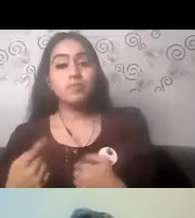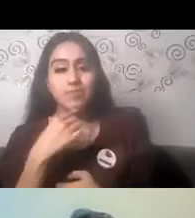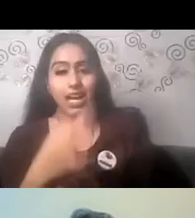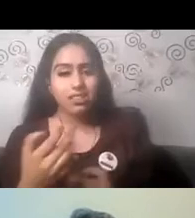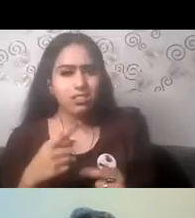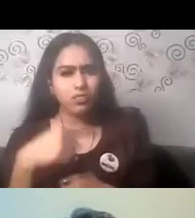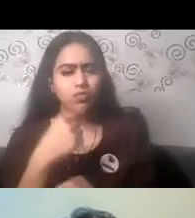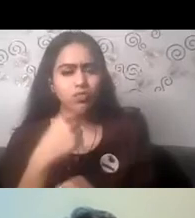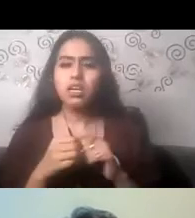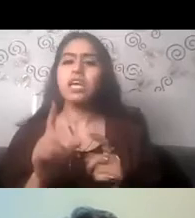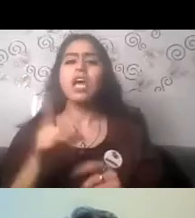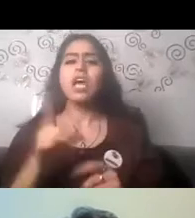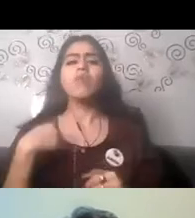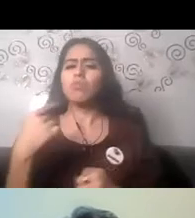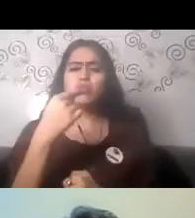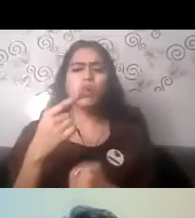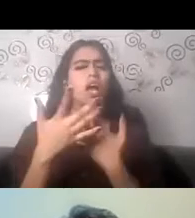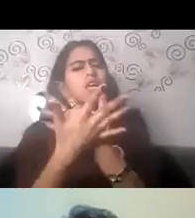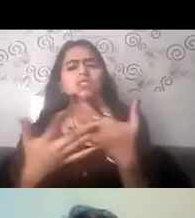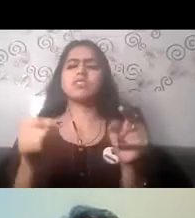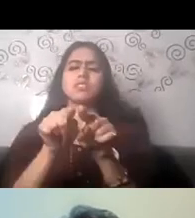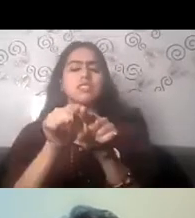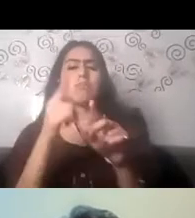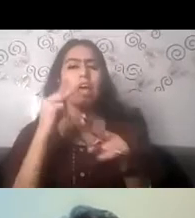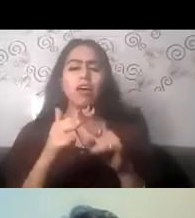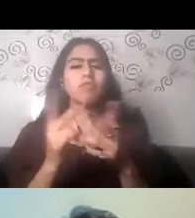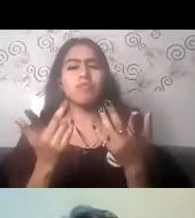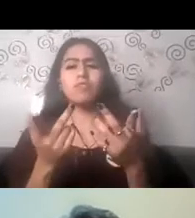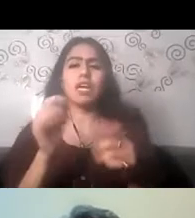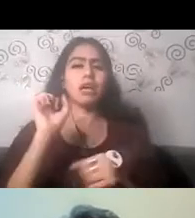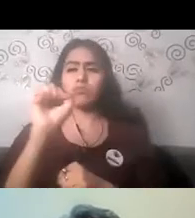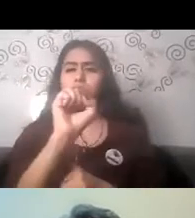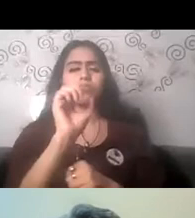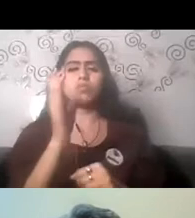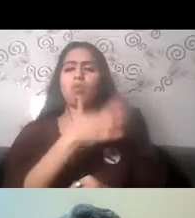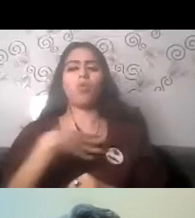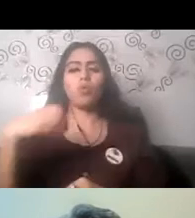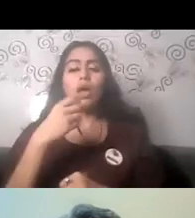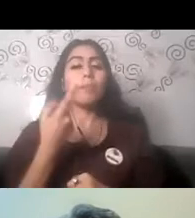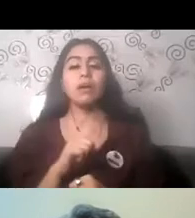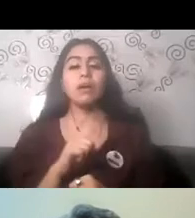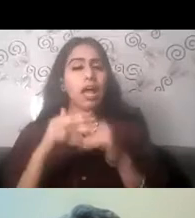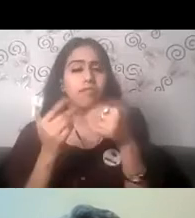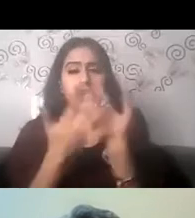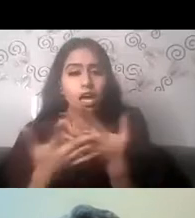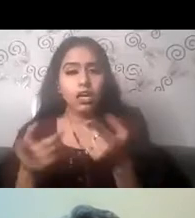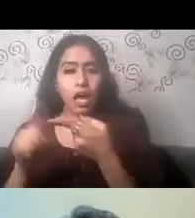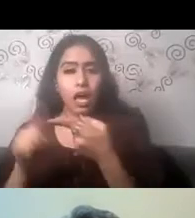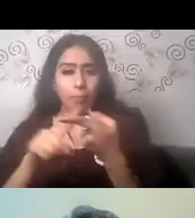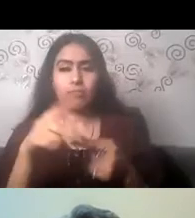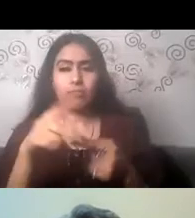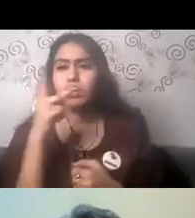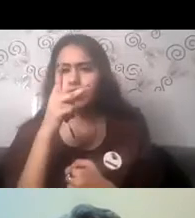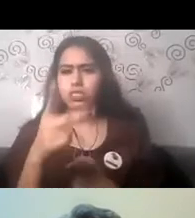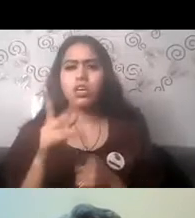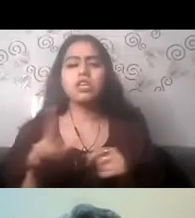didn't want to put anybody on the spot, but it's only for example. It's not maybe not your organization, but do you see that happening? Because we are asking